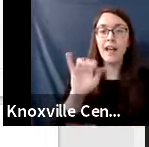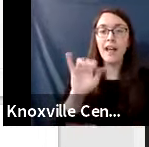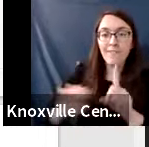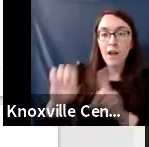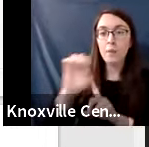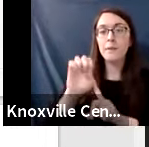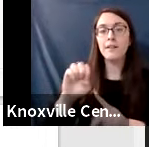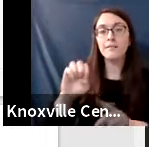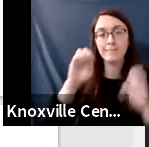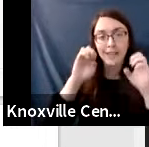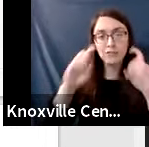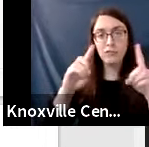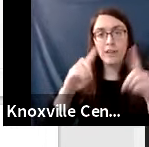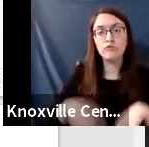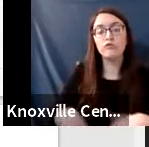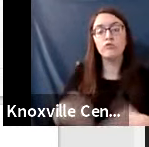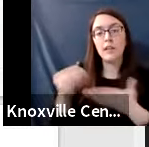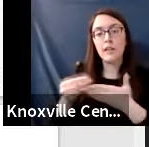and income.